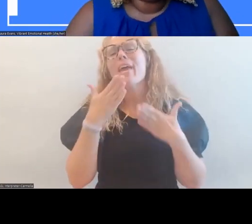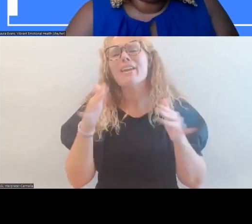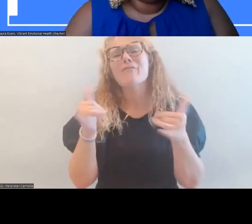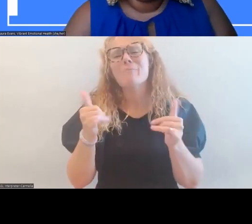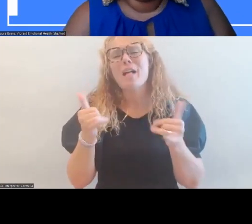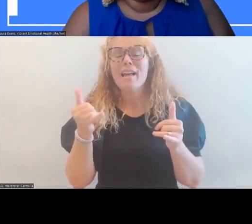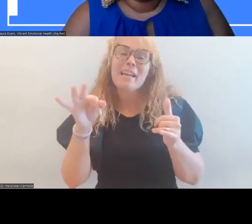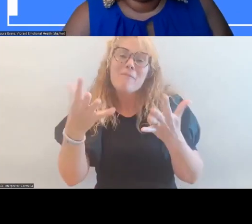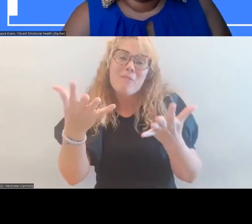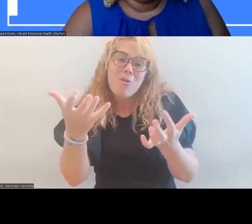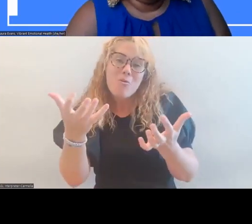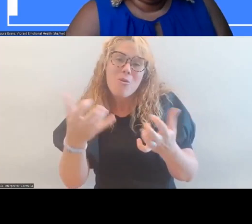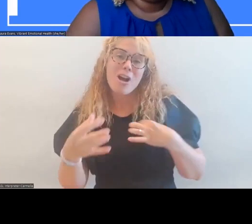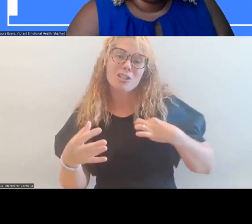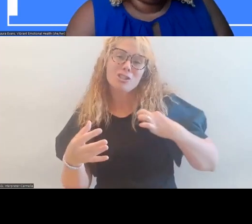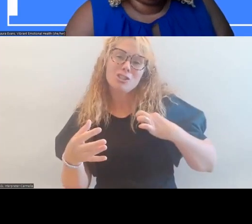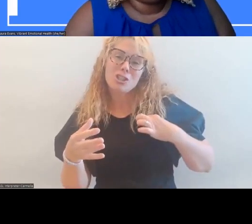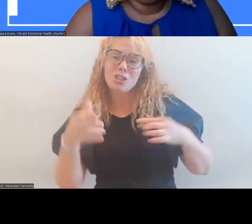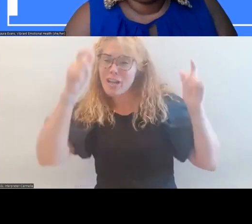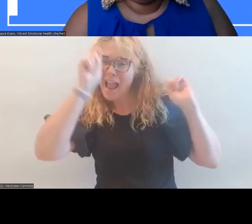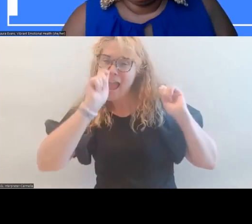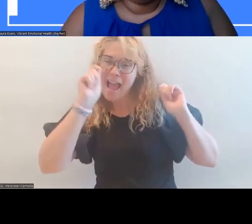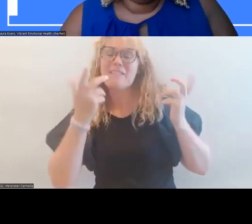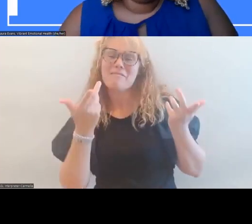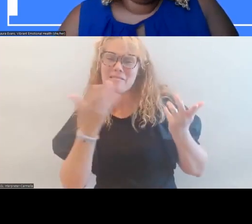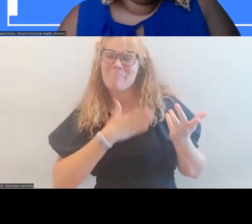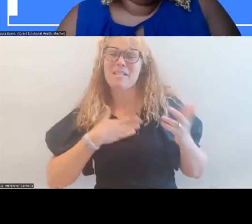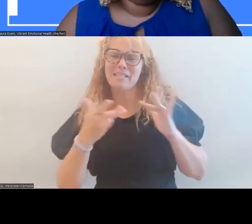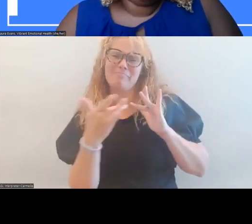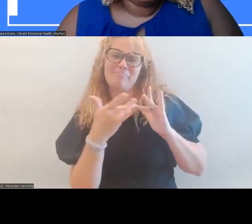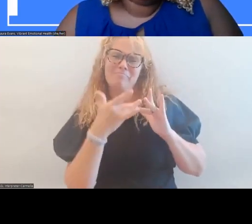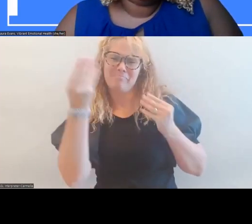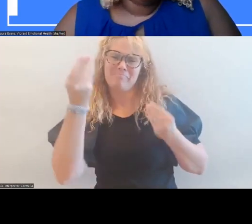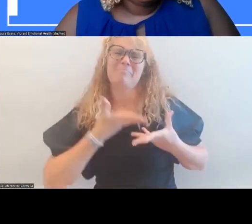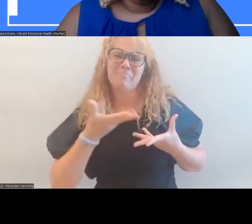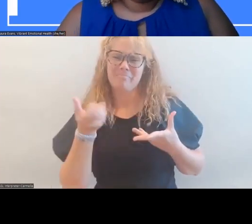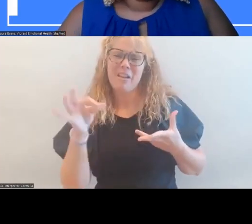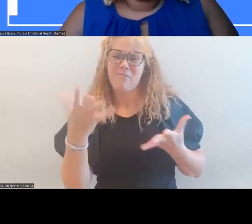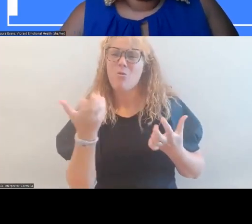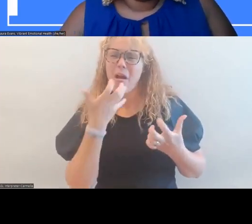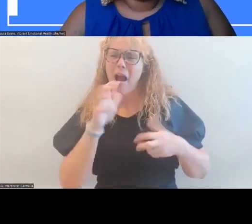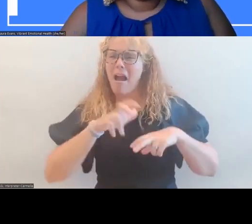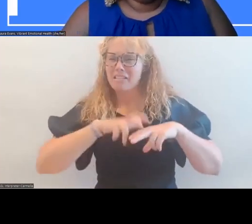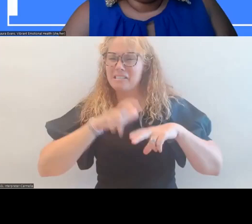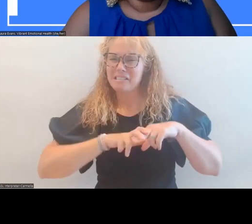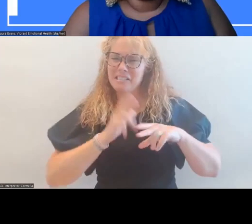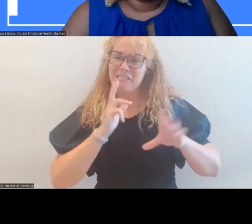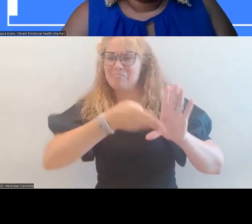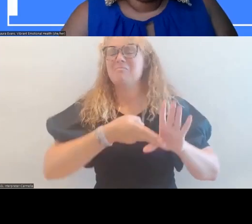you do want to get that shirt, get that hat, please reach out and let us know that if you want to be on the hot seat. These